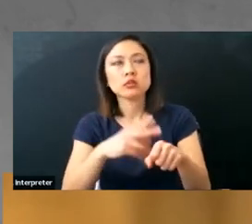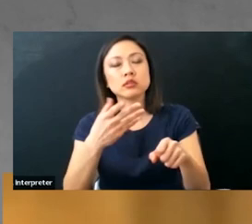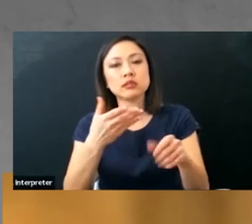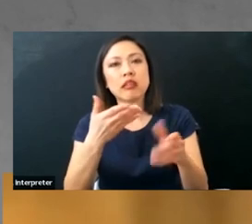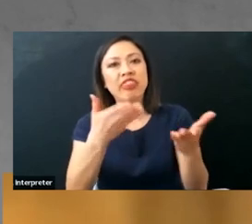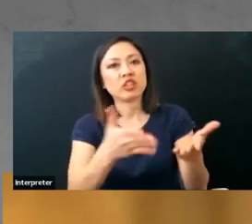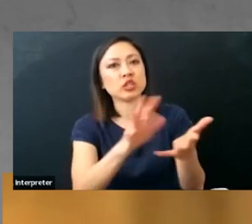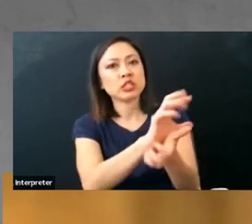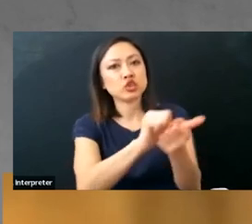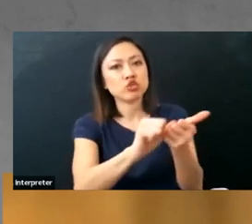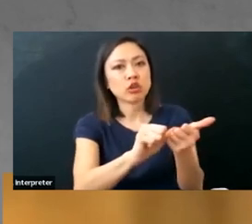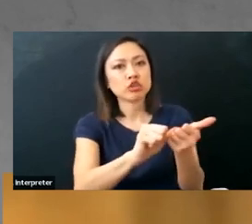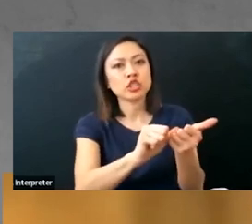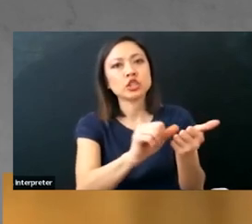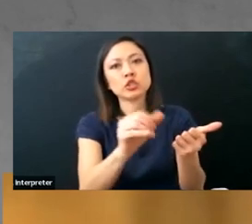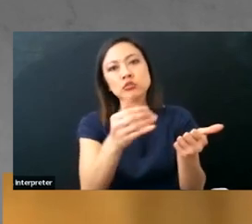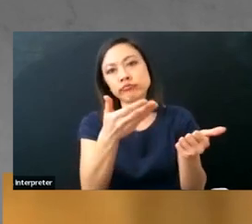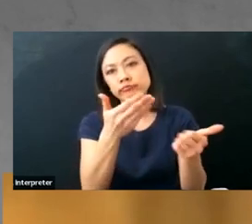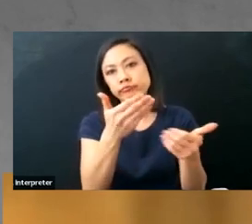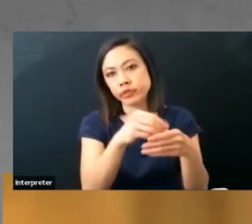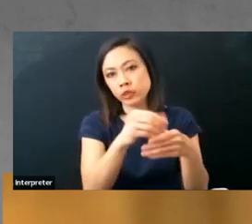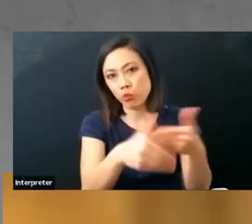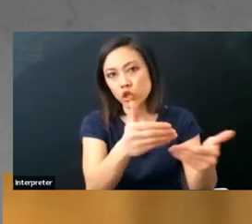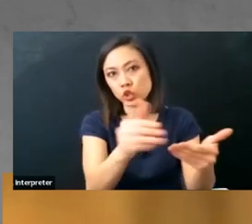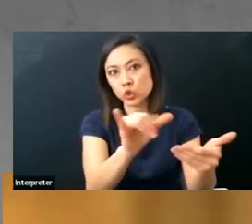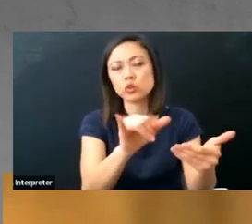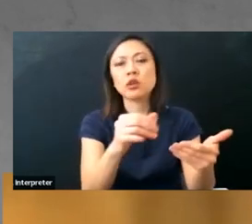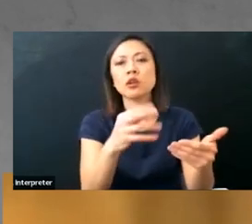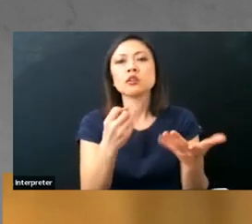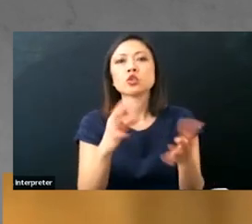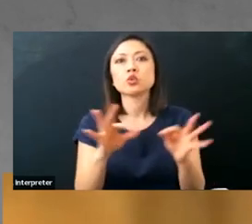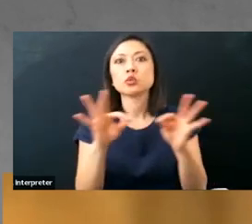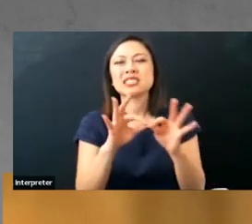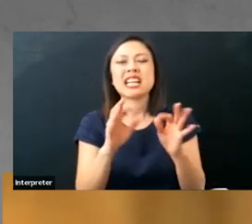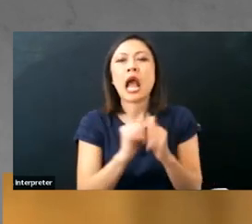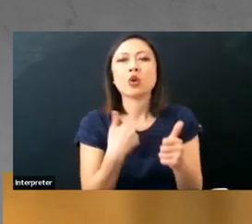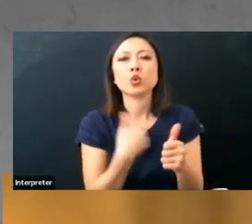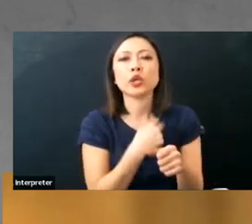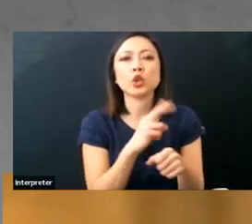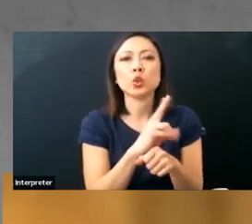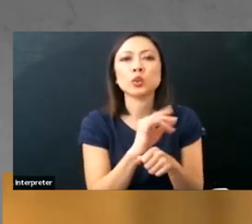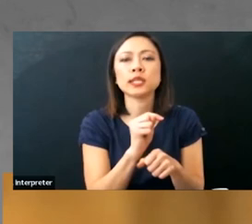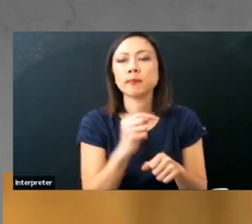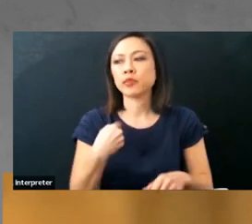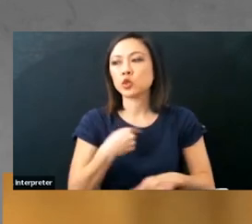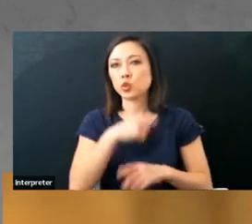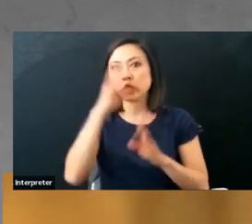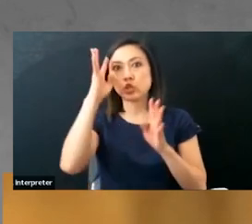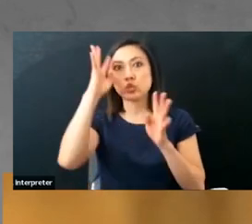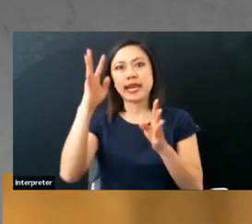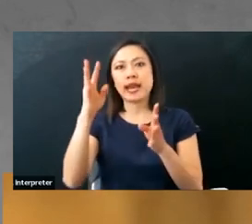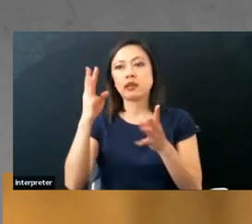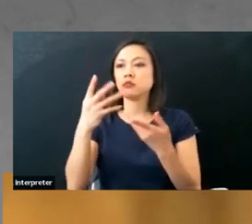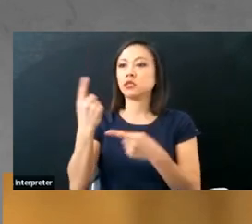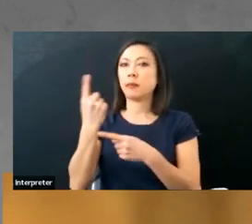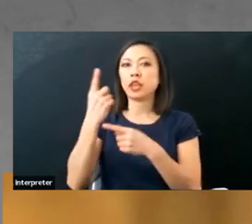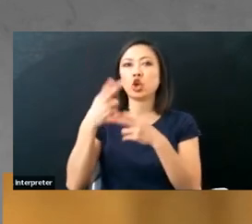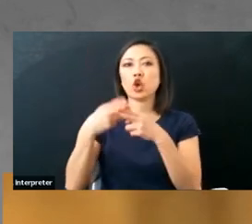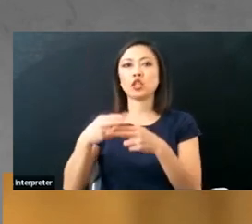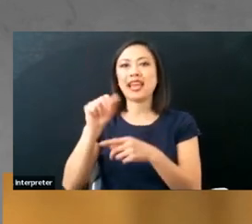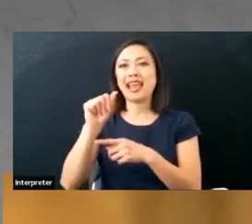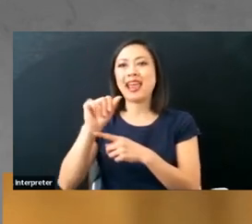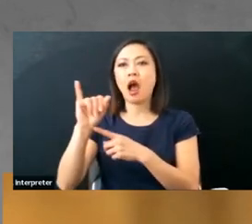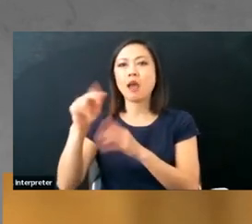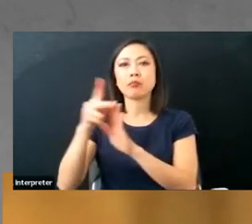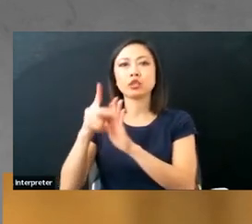critical element is how is it used. We created something called our AI principles around ethical use of AI that